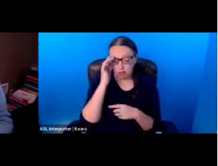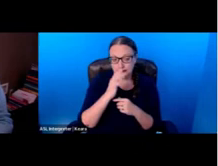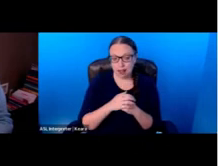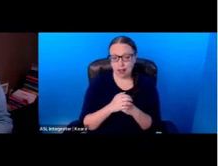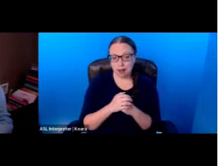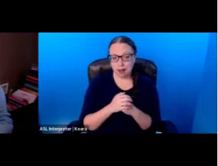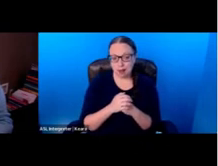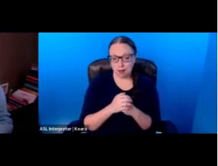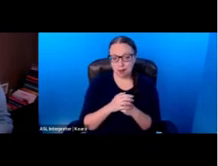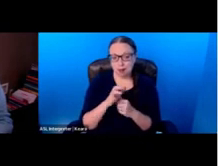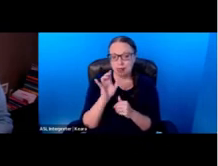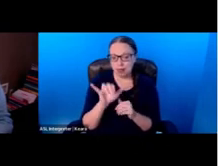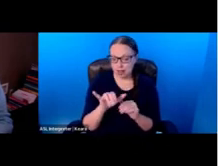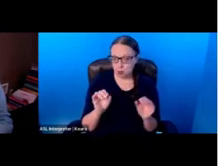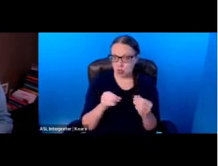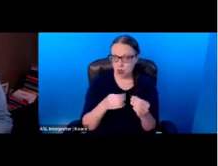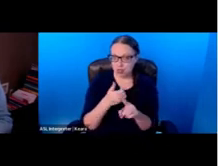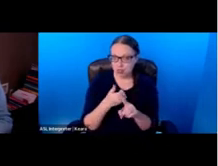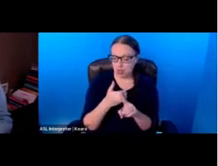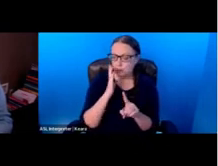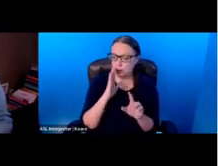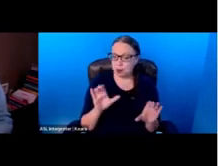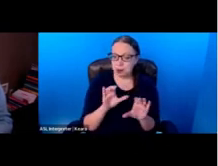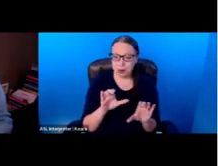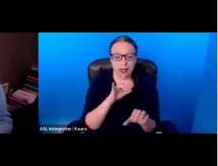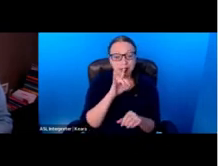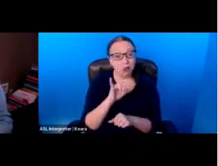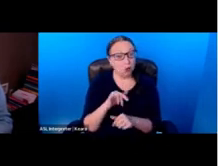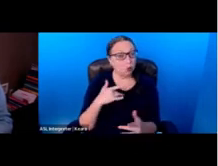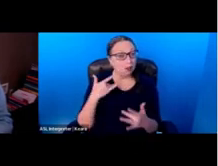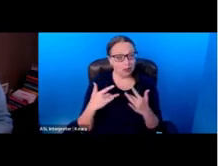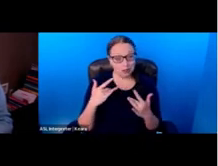is really what the office is going to be doing. So it's really very exciting, and it's